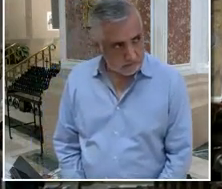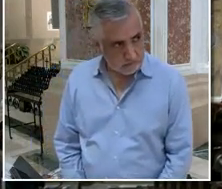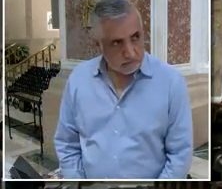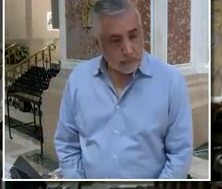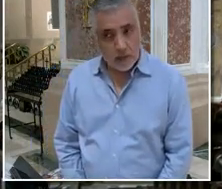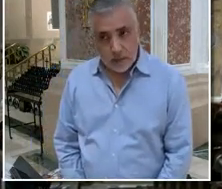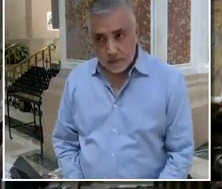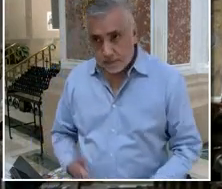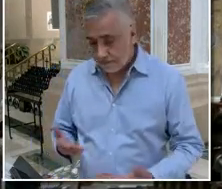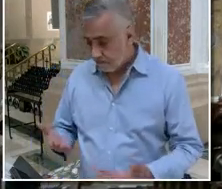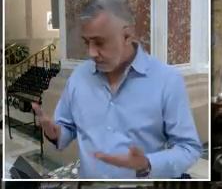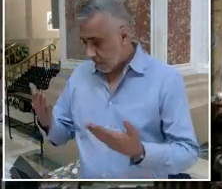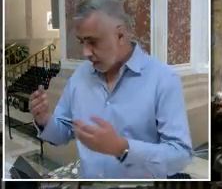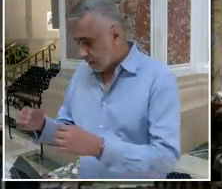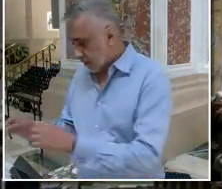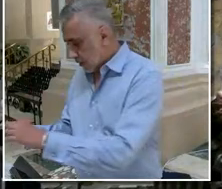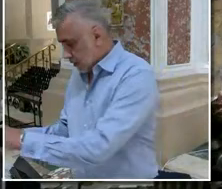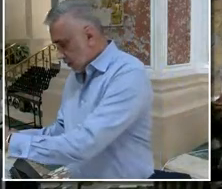Let us stand.